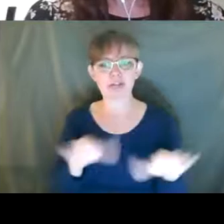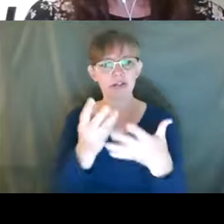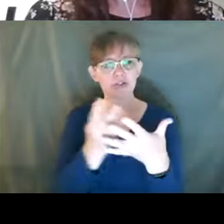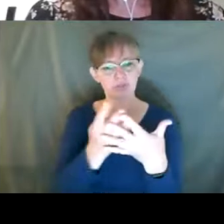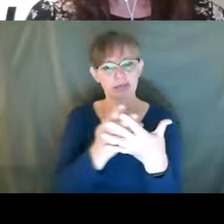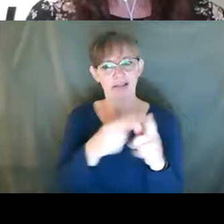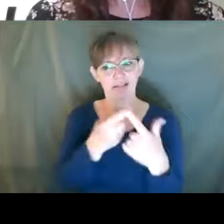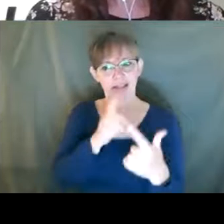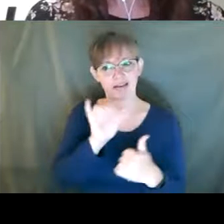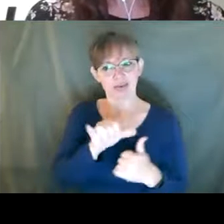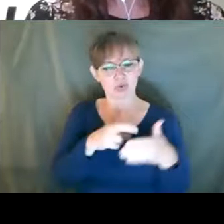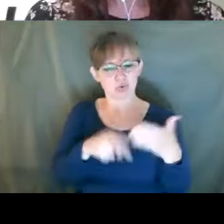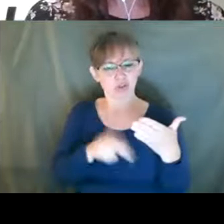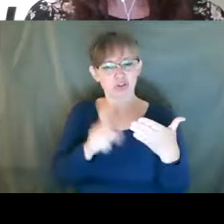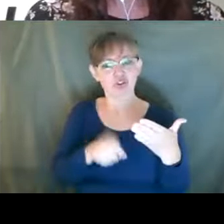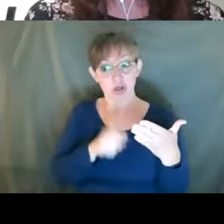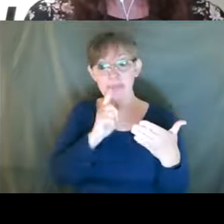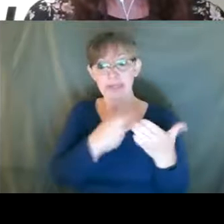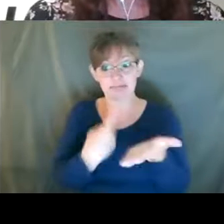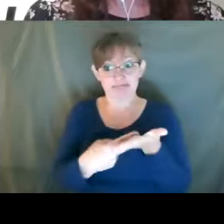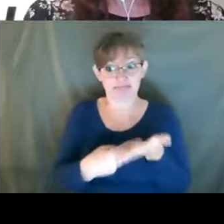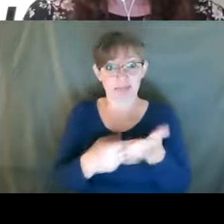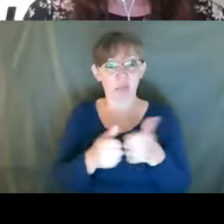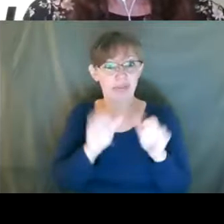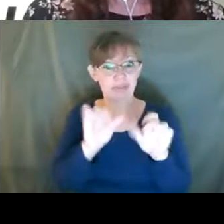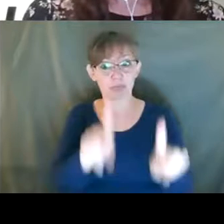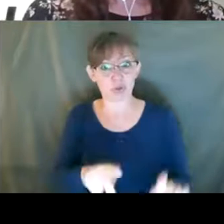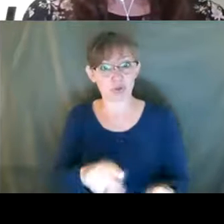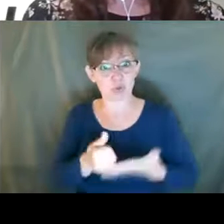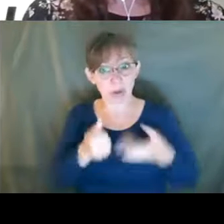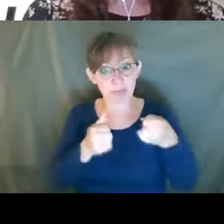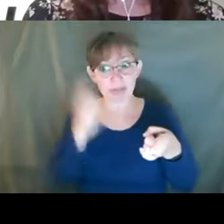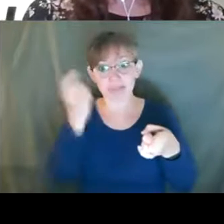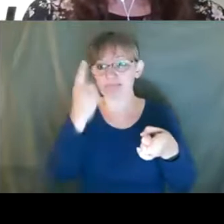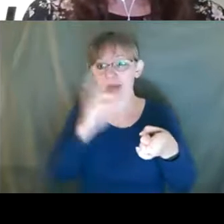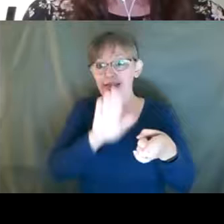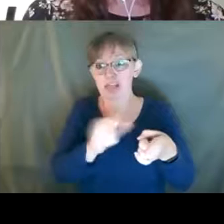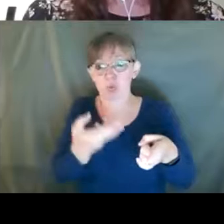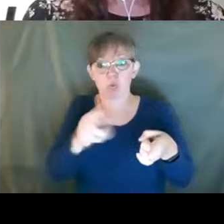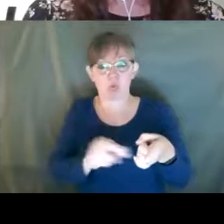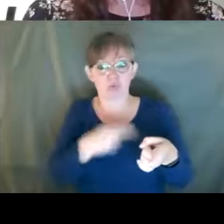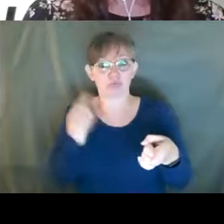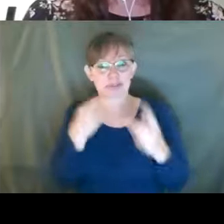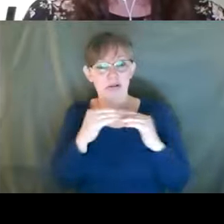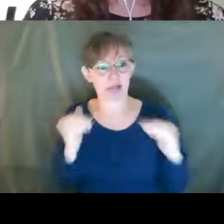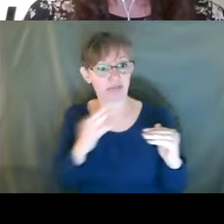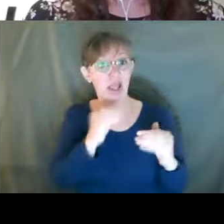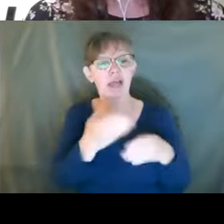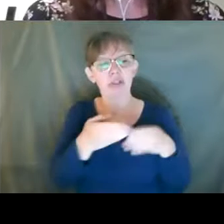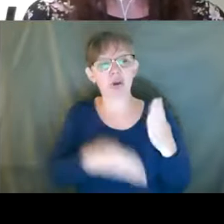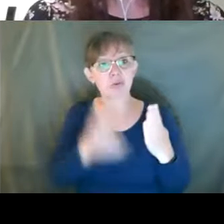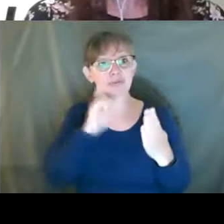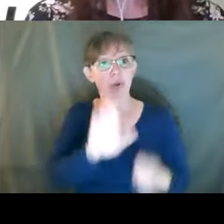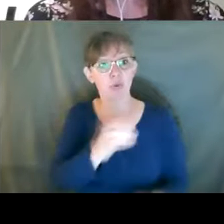reviewed with them to help them understand their risk level of the consequences of their continued misuse. And